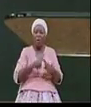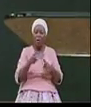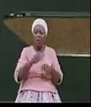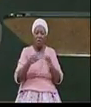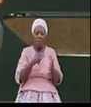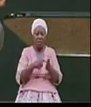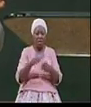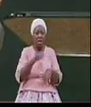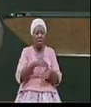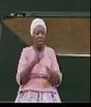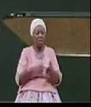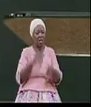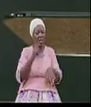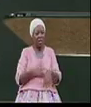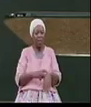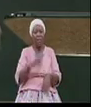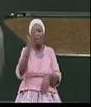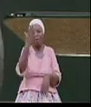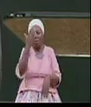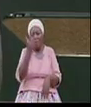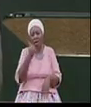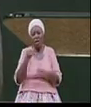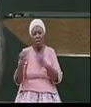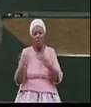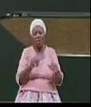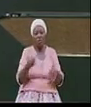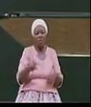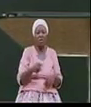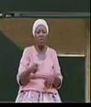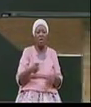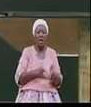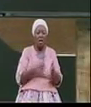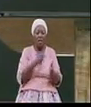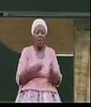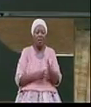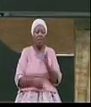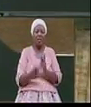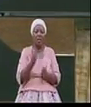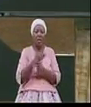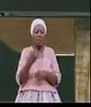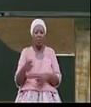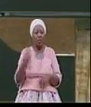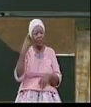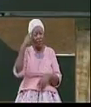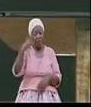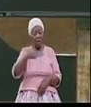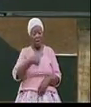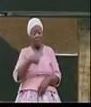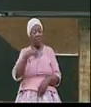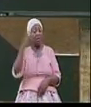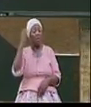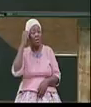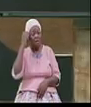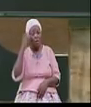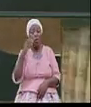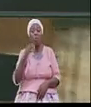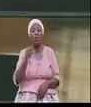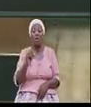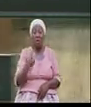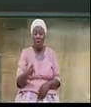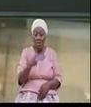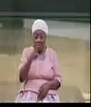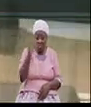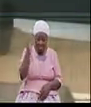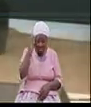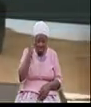time. Why do ye such things? For I hear. You are hearing? I